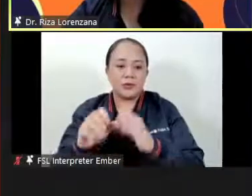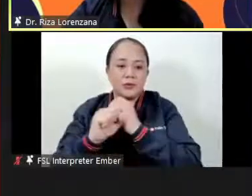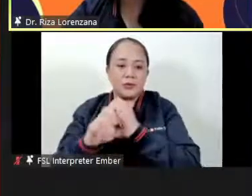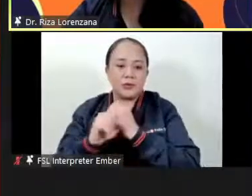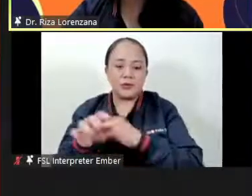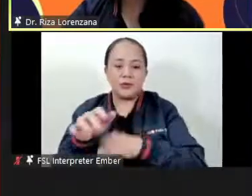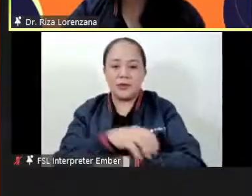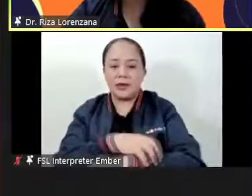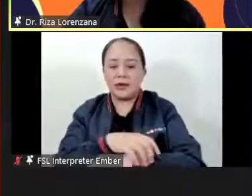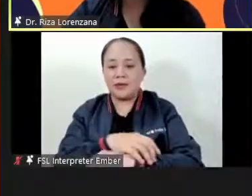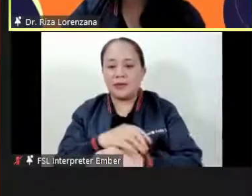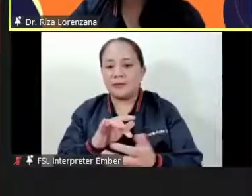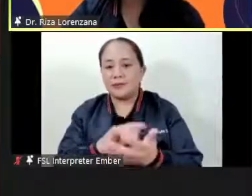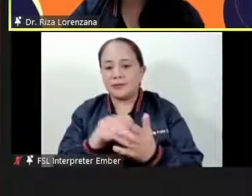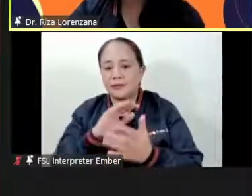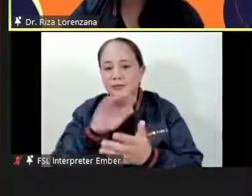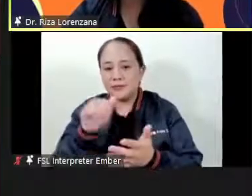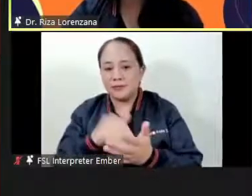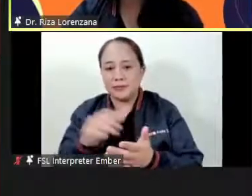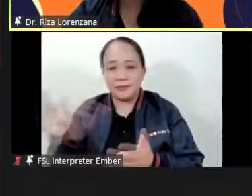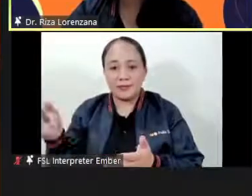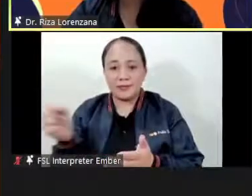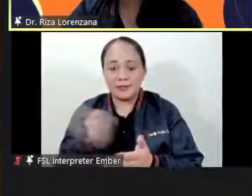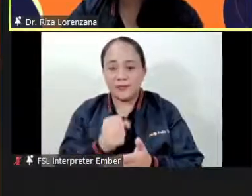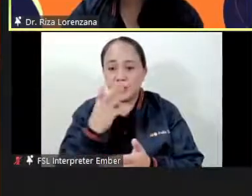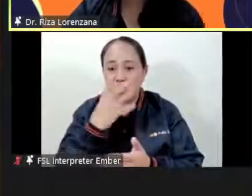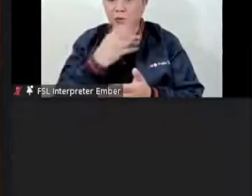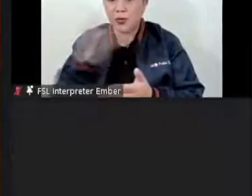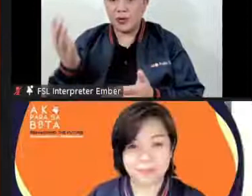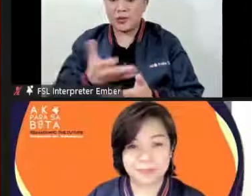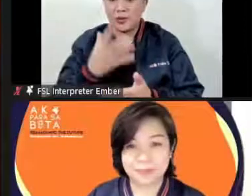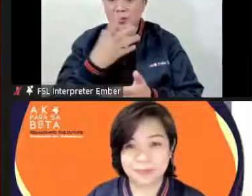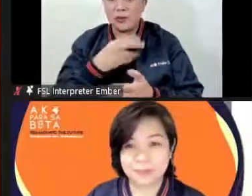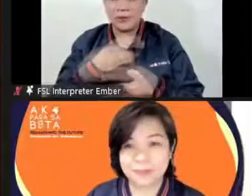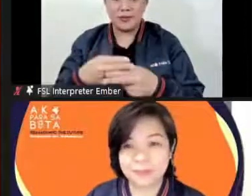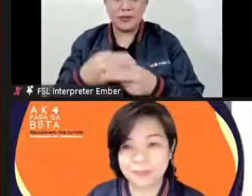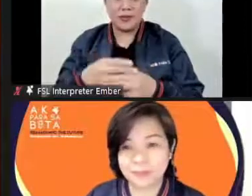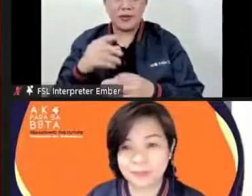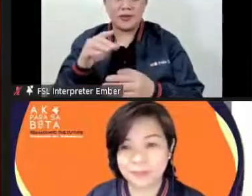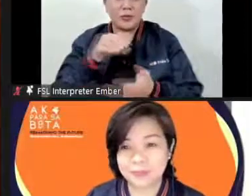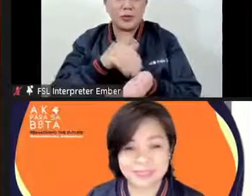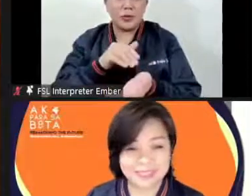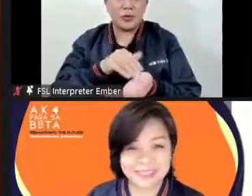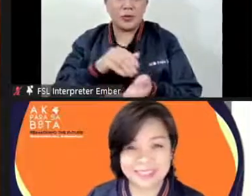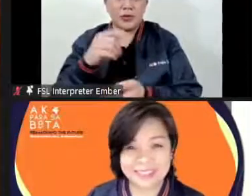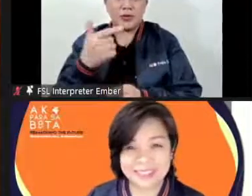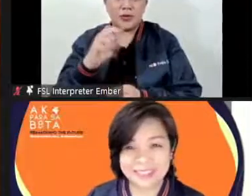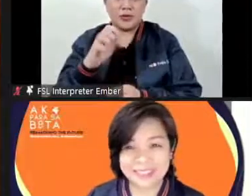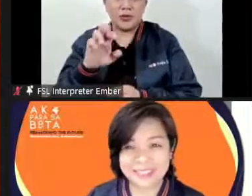Center. Everyone, let us all welcome Dr. Geraldine Alcantara.